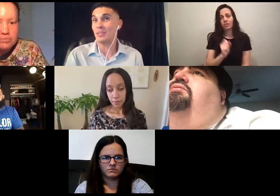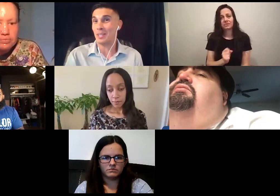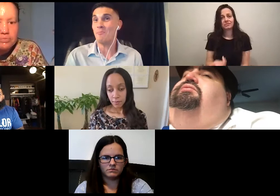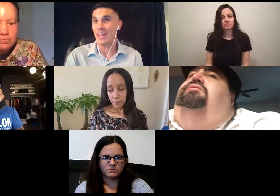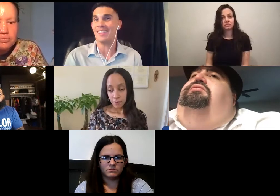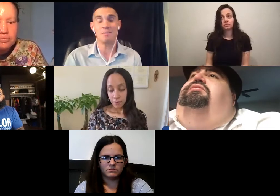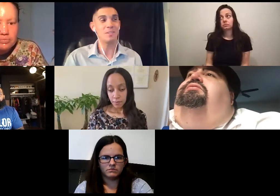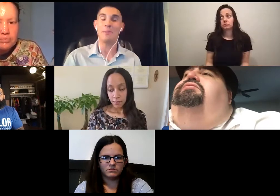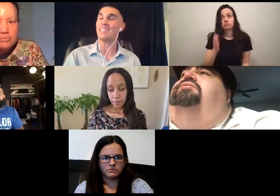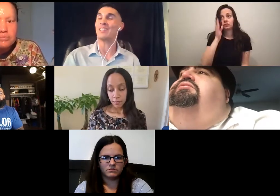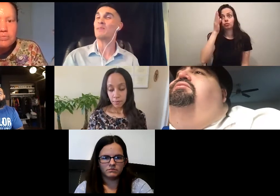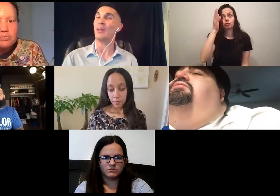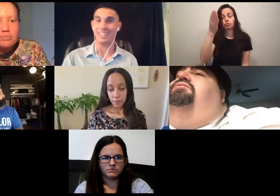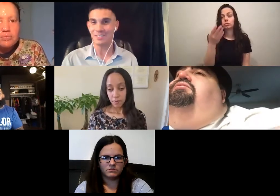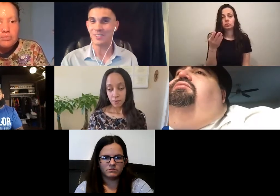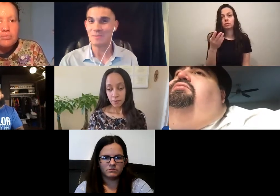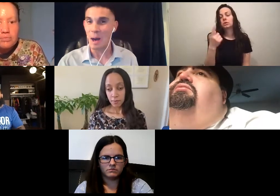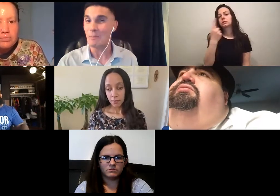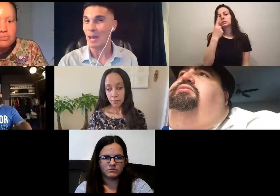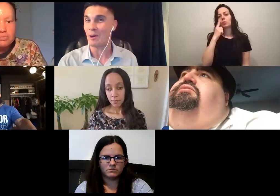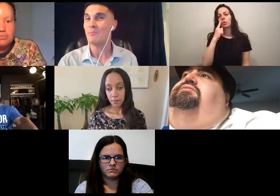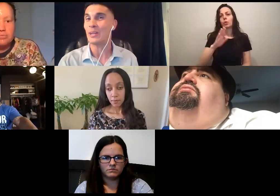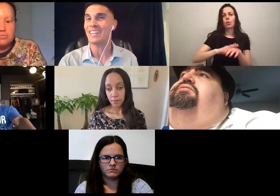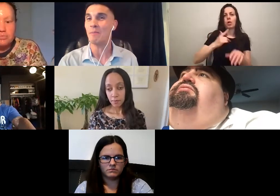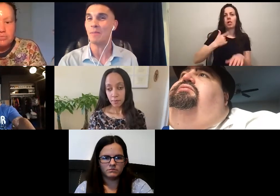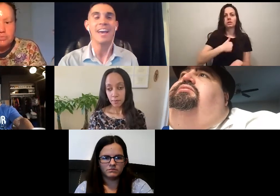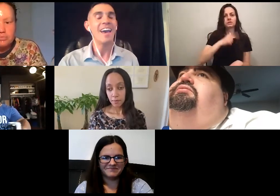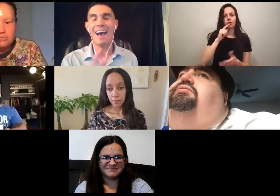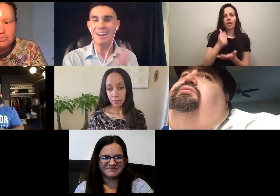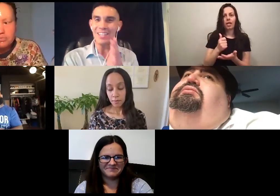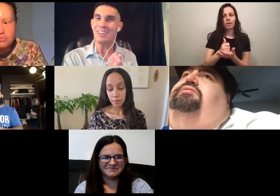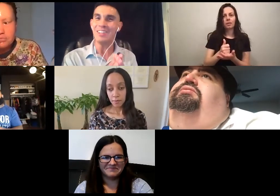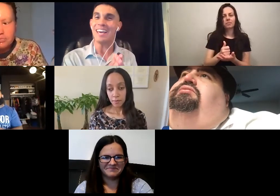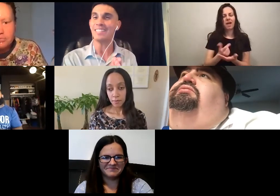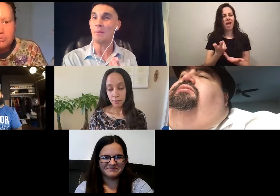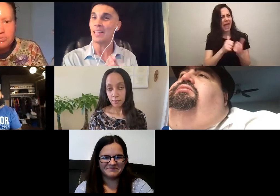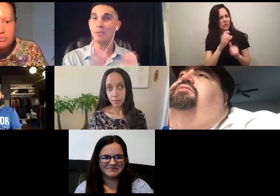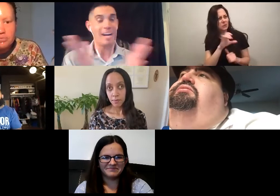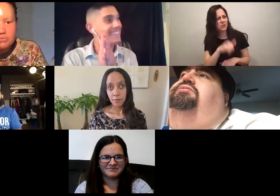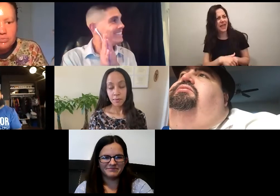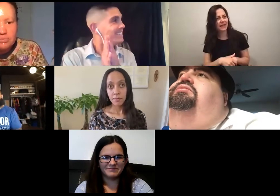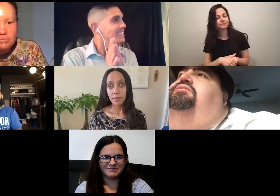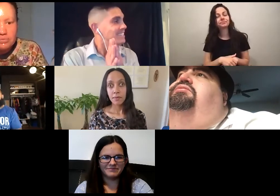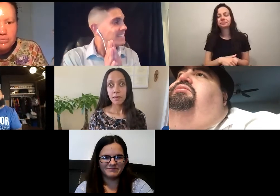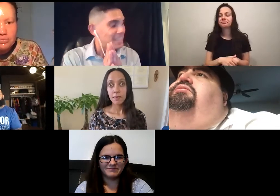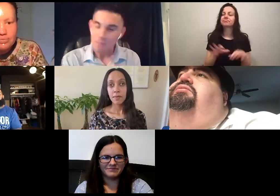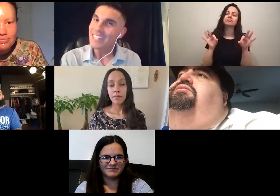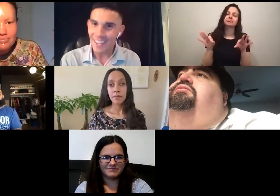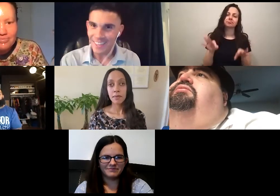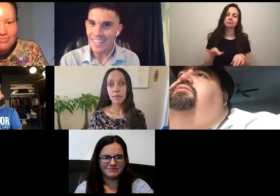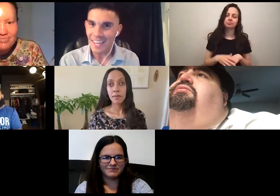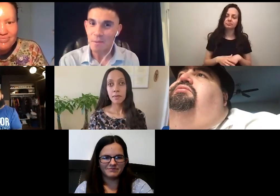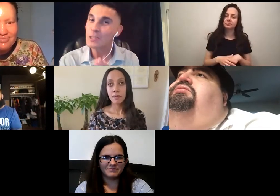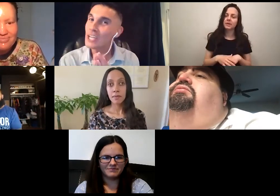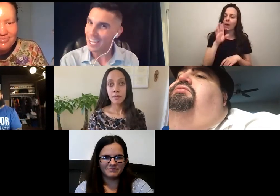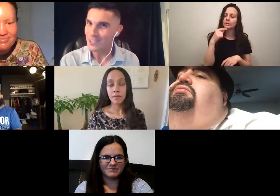to be old at some point, and somebody's going to be calling us for some help at one point in time. Like, how do you do this? I'll be like, well, let me tell you